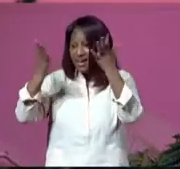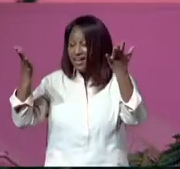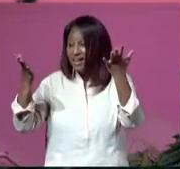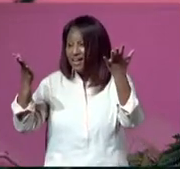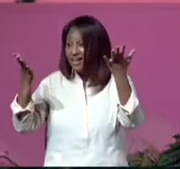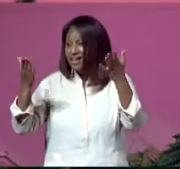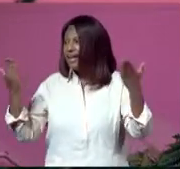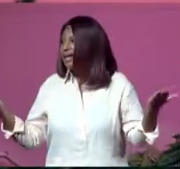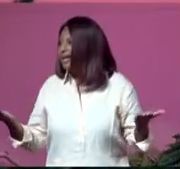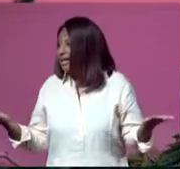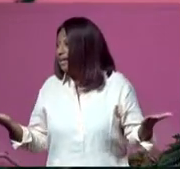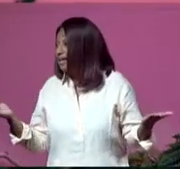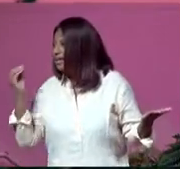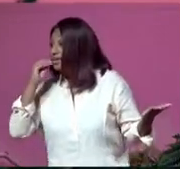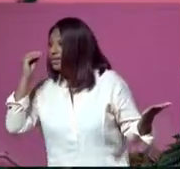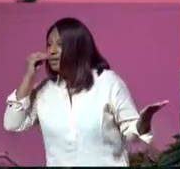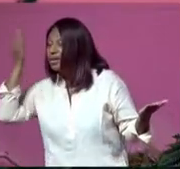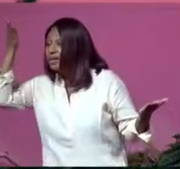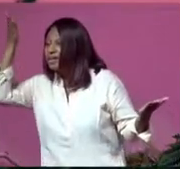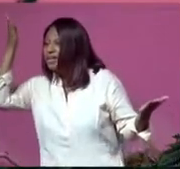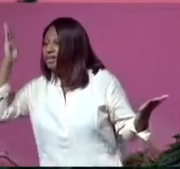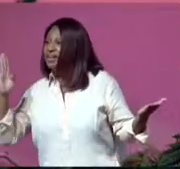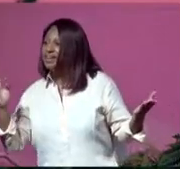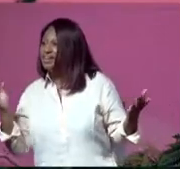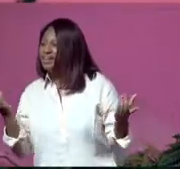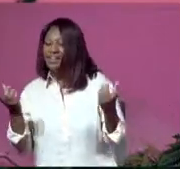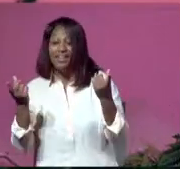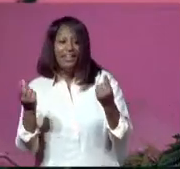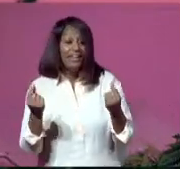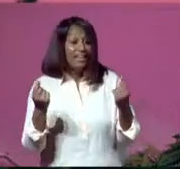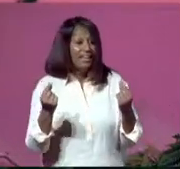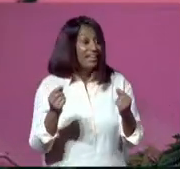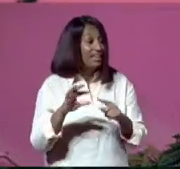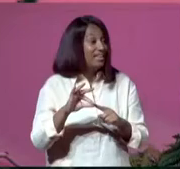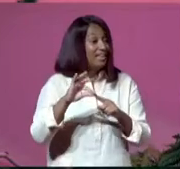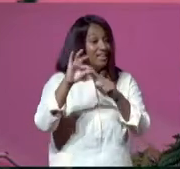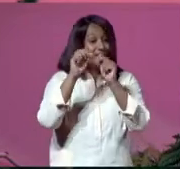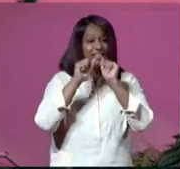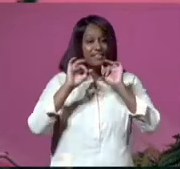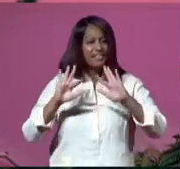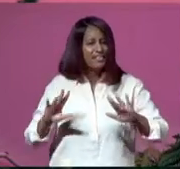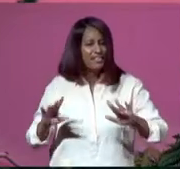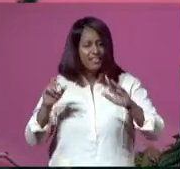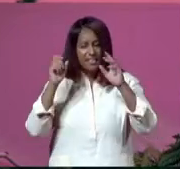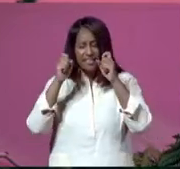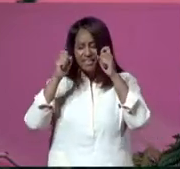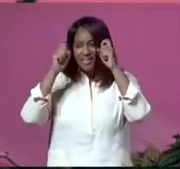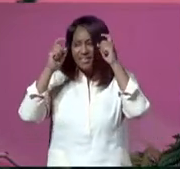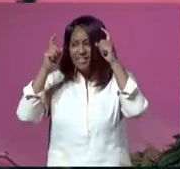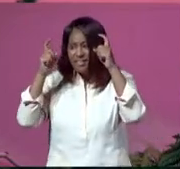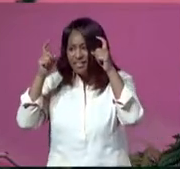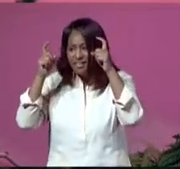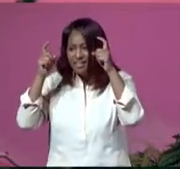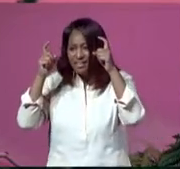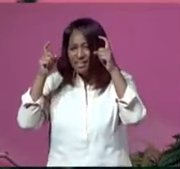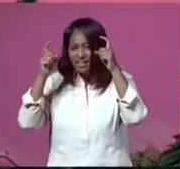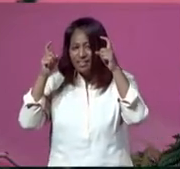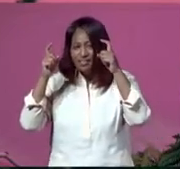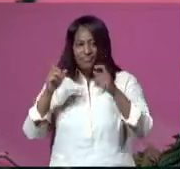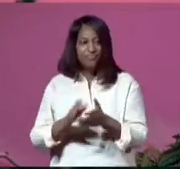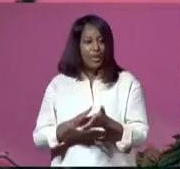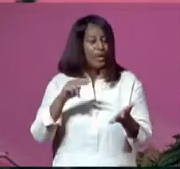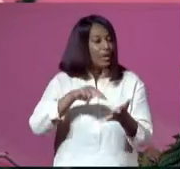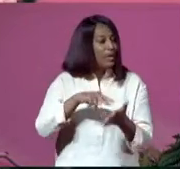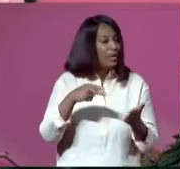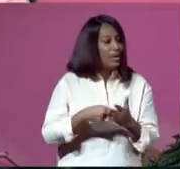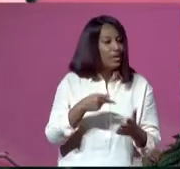home, God even specializes with unusual assignments.